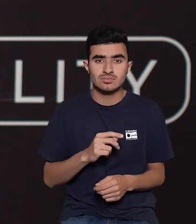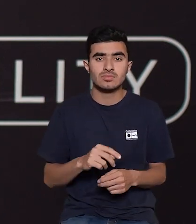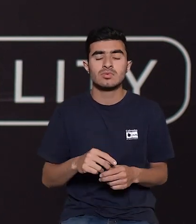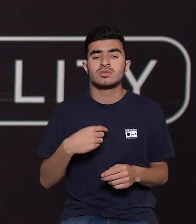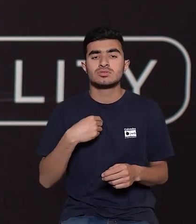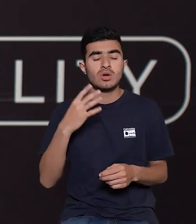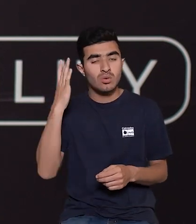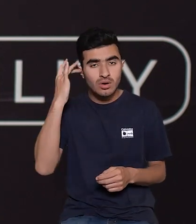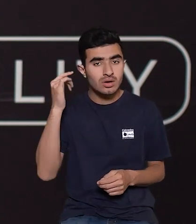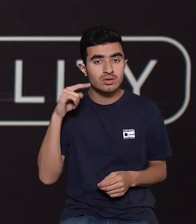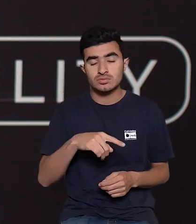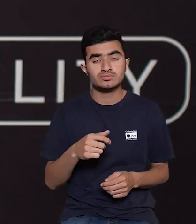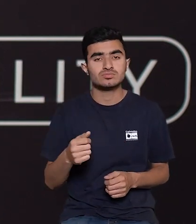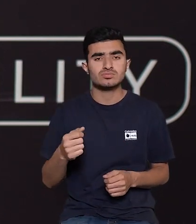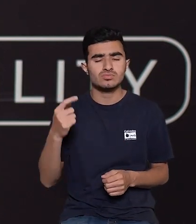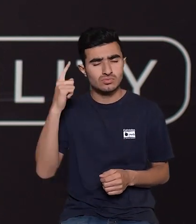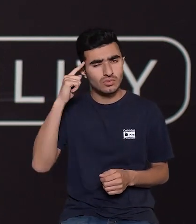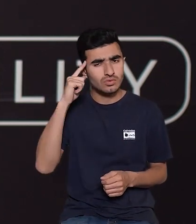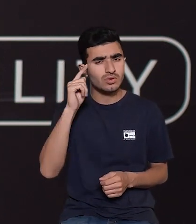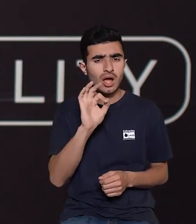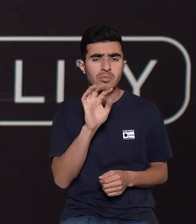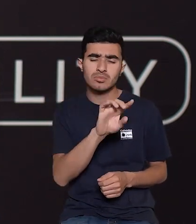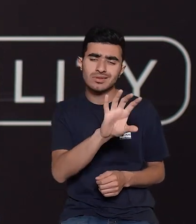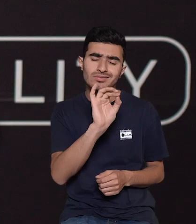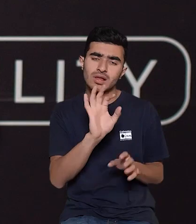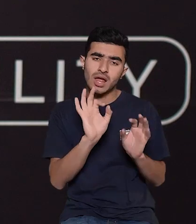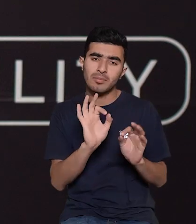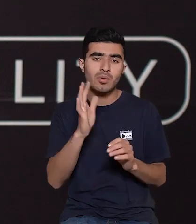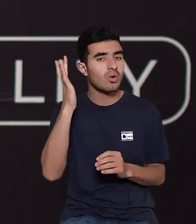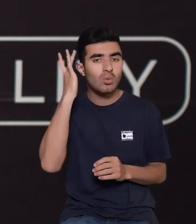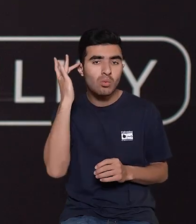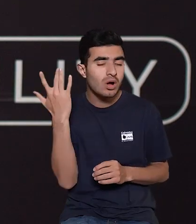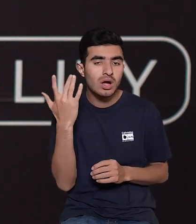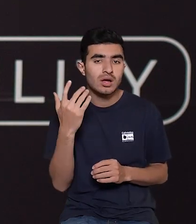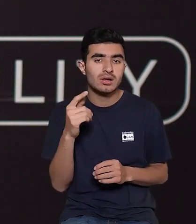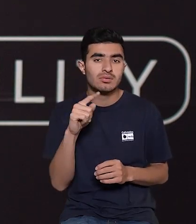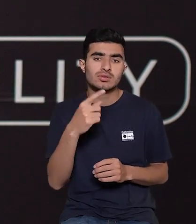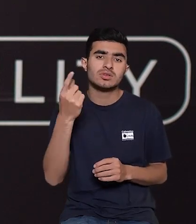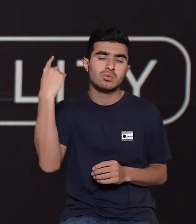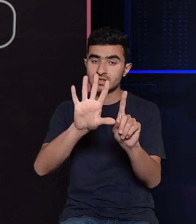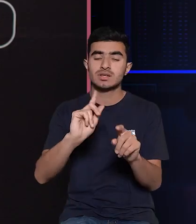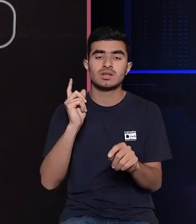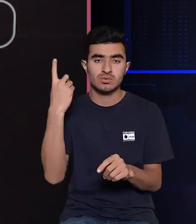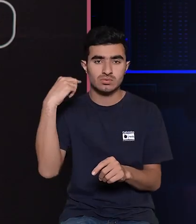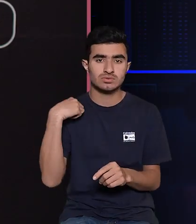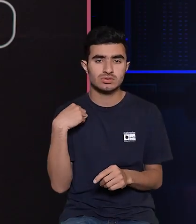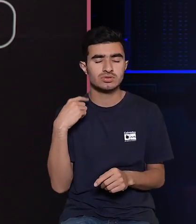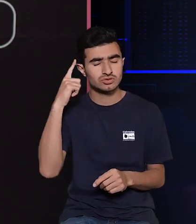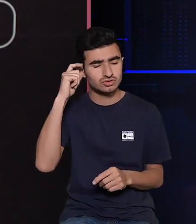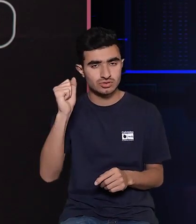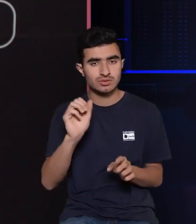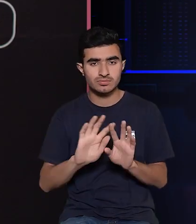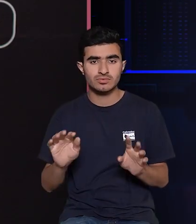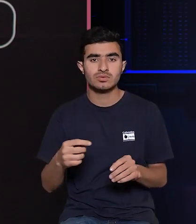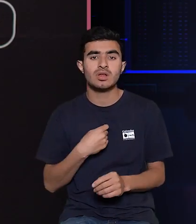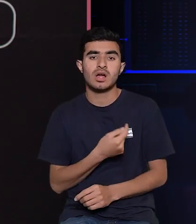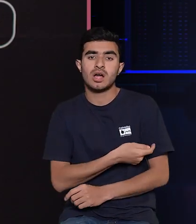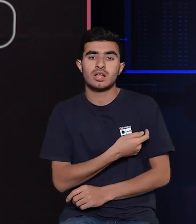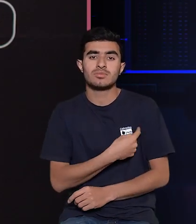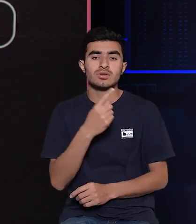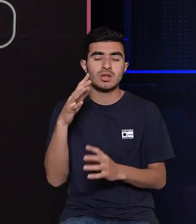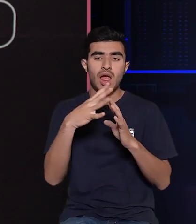thinking. Why this mode of creative or medical expression? I was a hospitalist in Florida